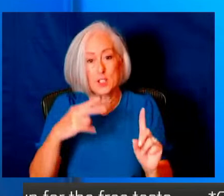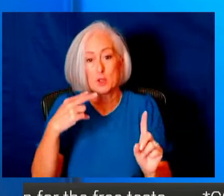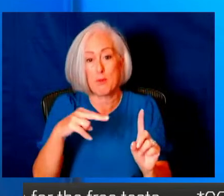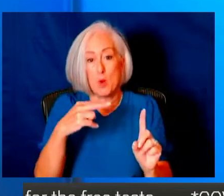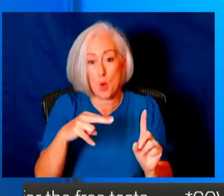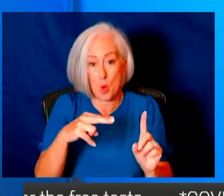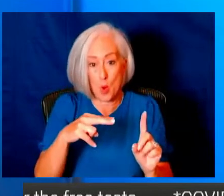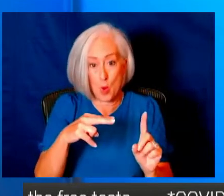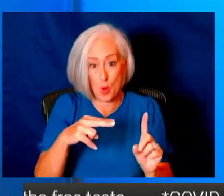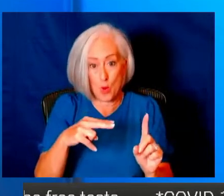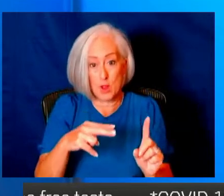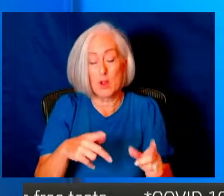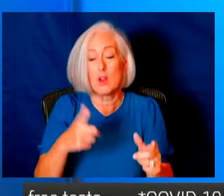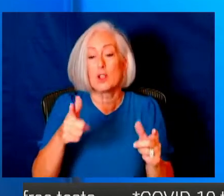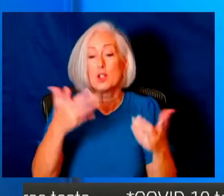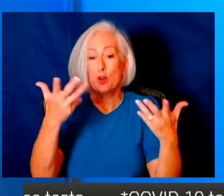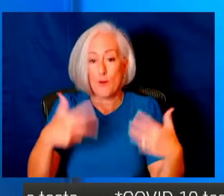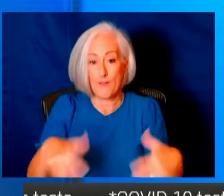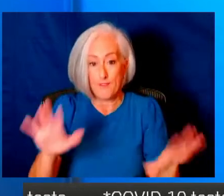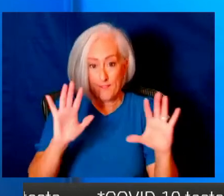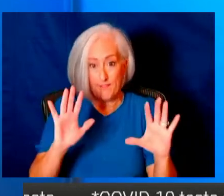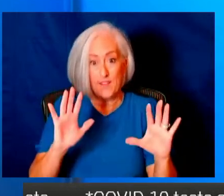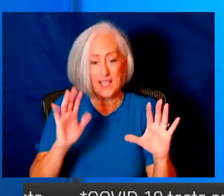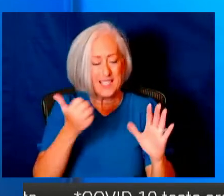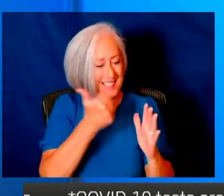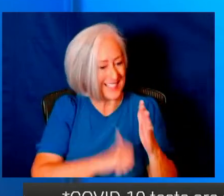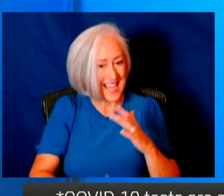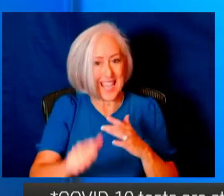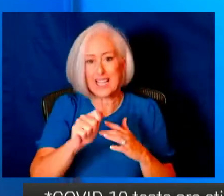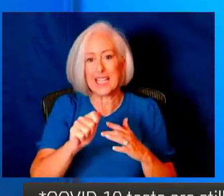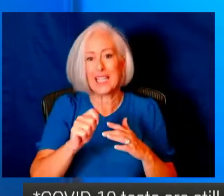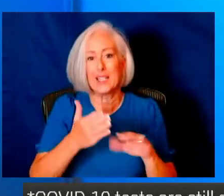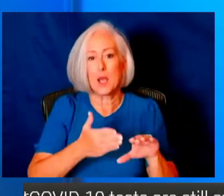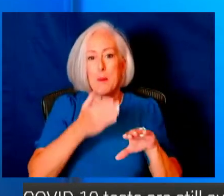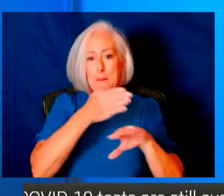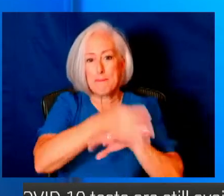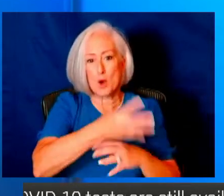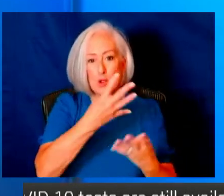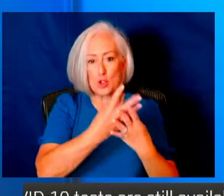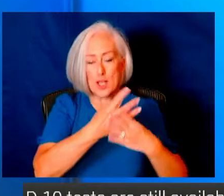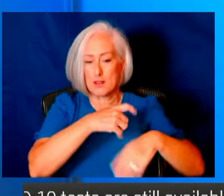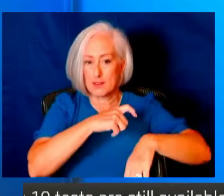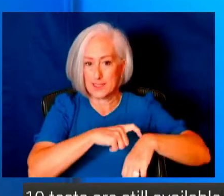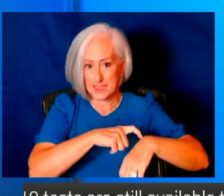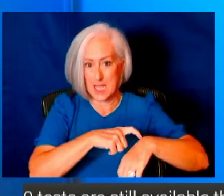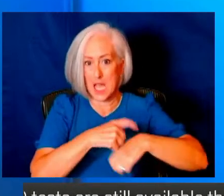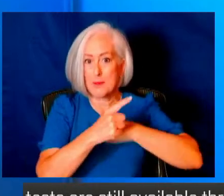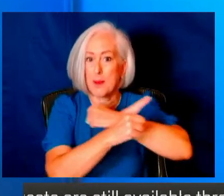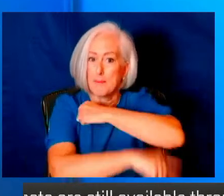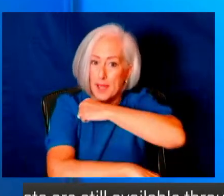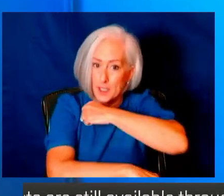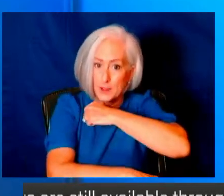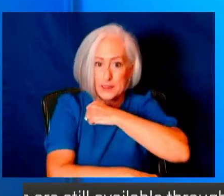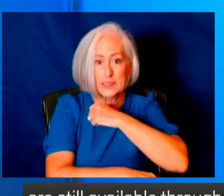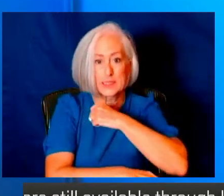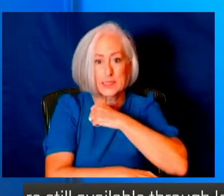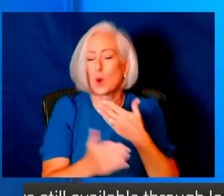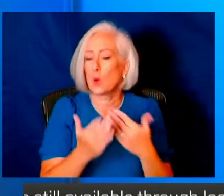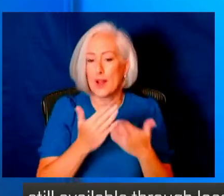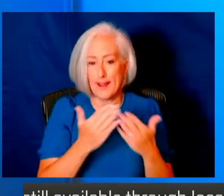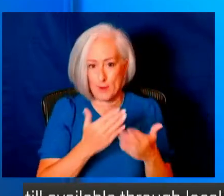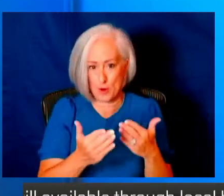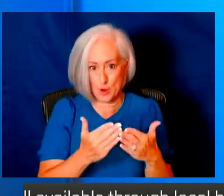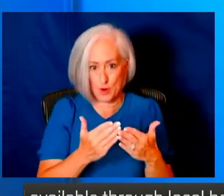you complete your any sentence in post incarceration, so probation, parole, whatever it may be, you're